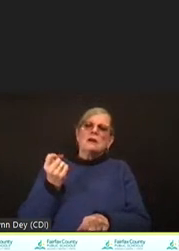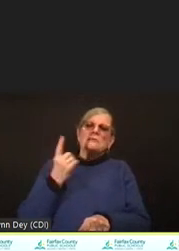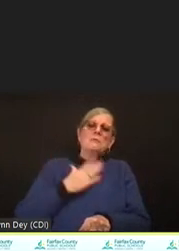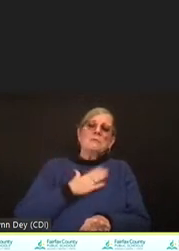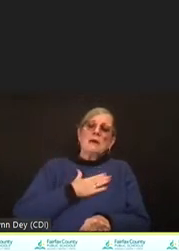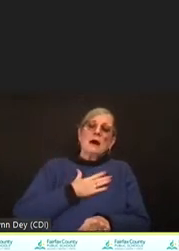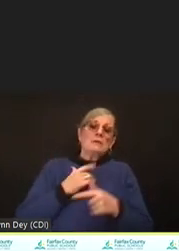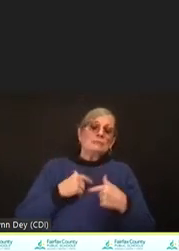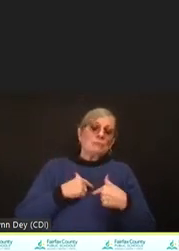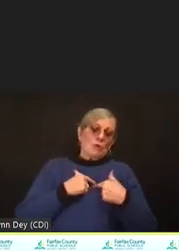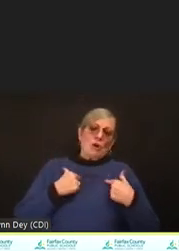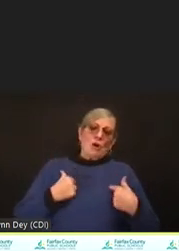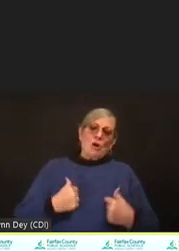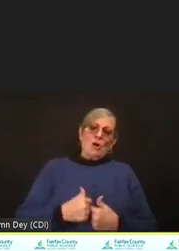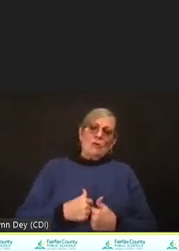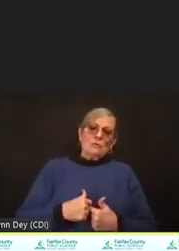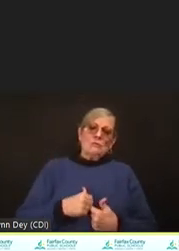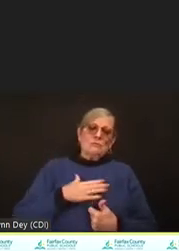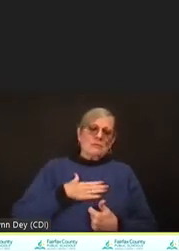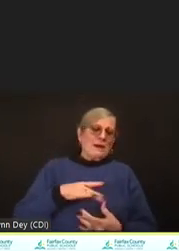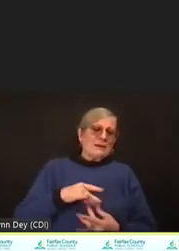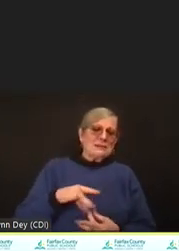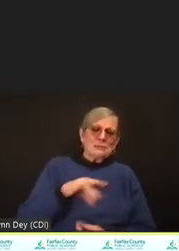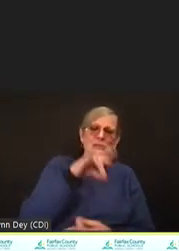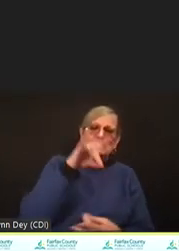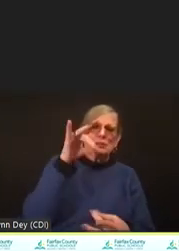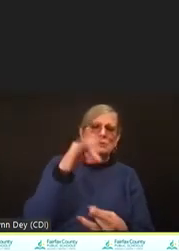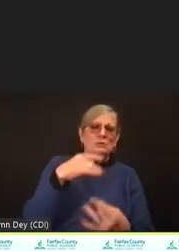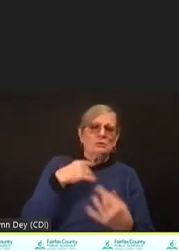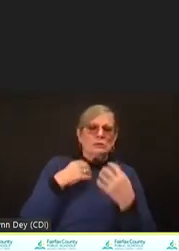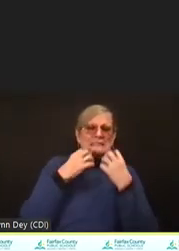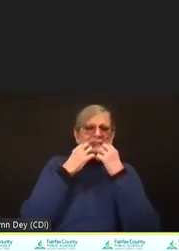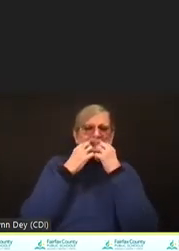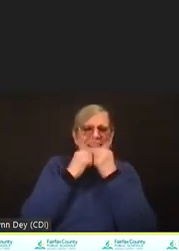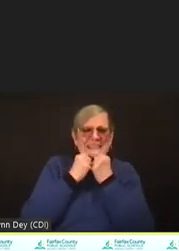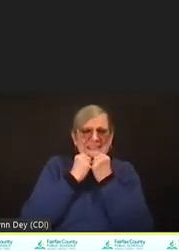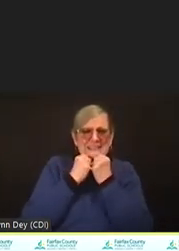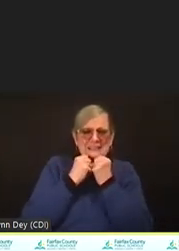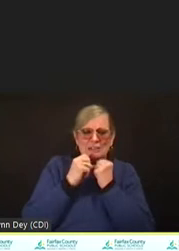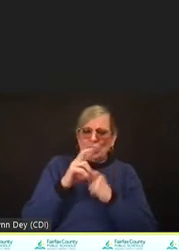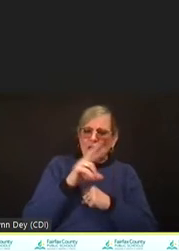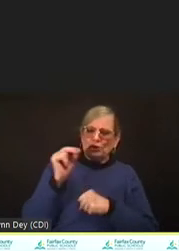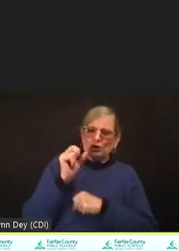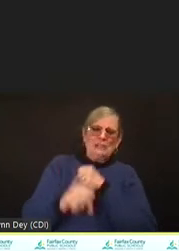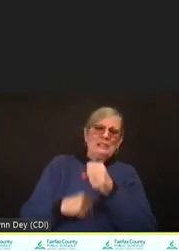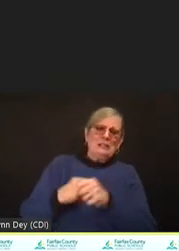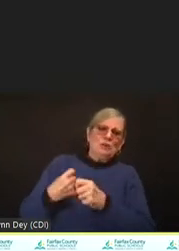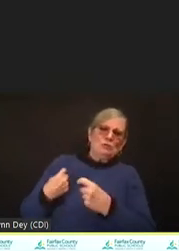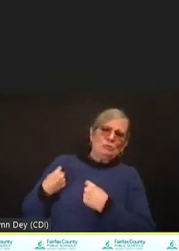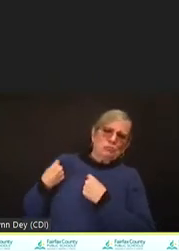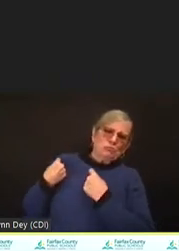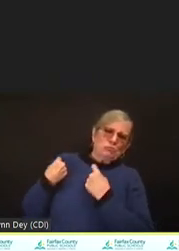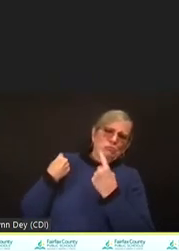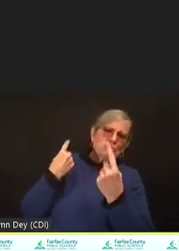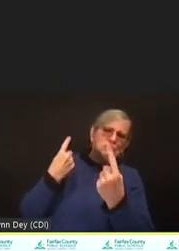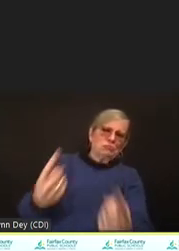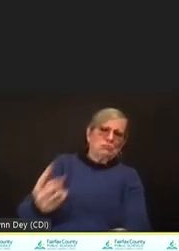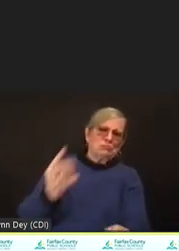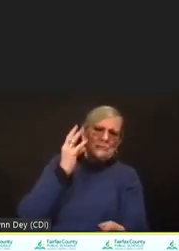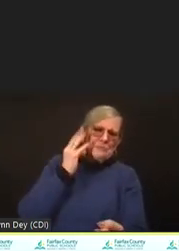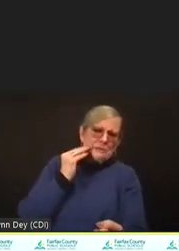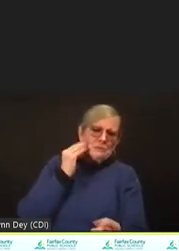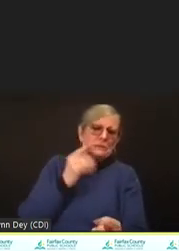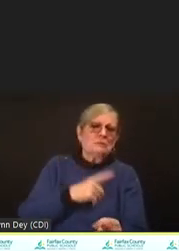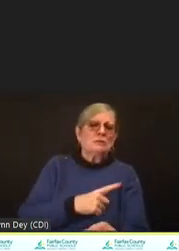over almost 30 years since I first came to Fairfax County Public Schools. I remain committed to our students and to our staff and to